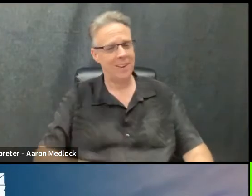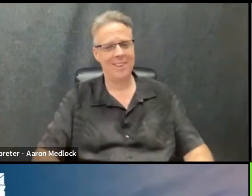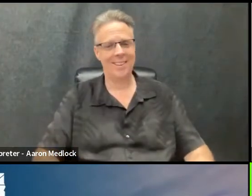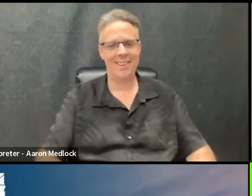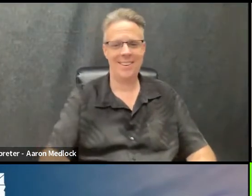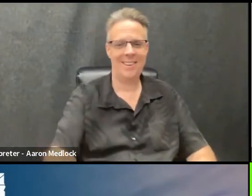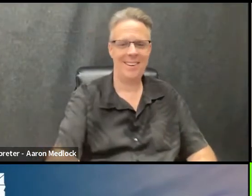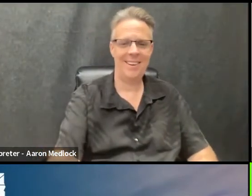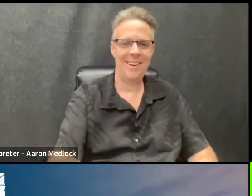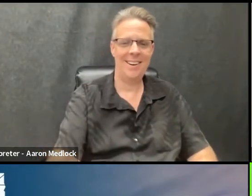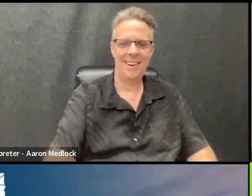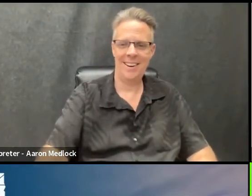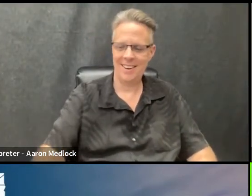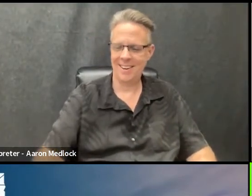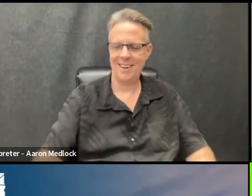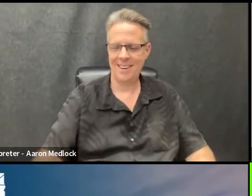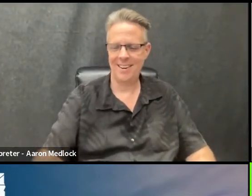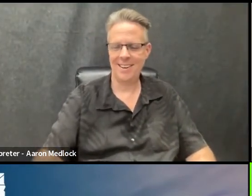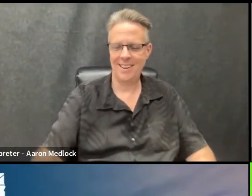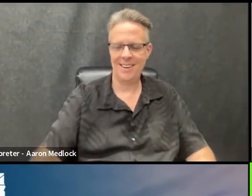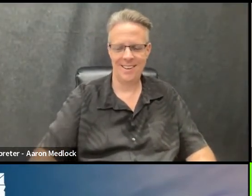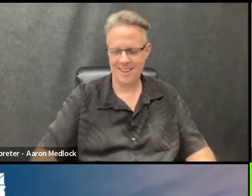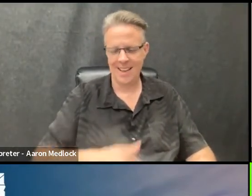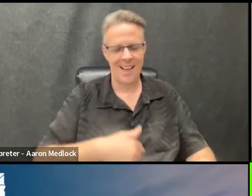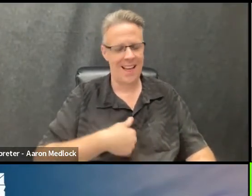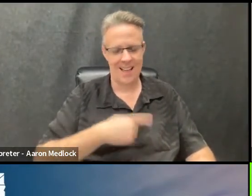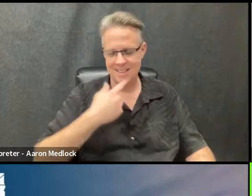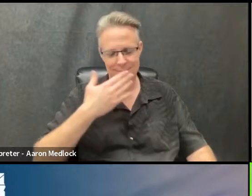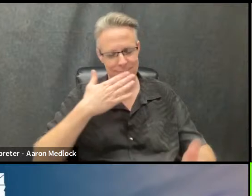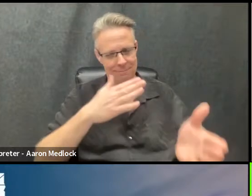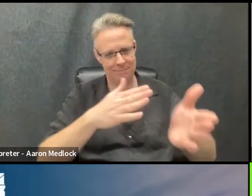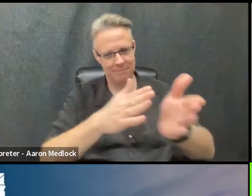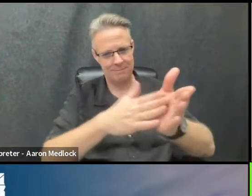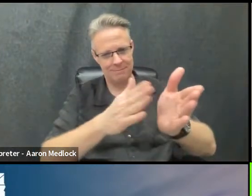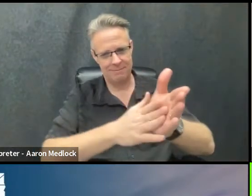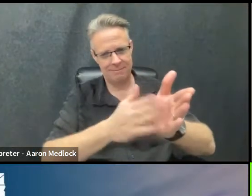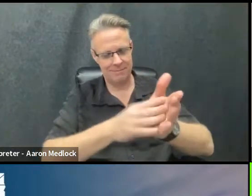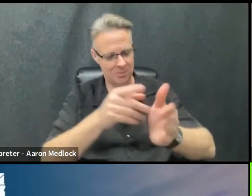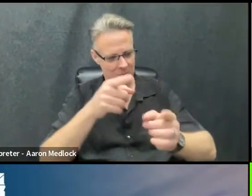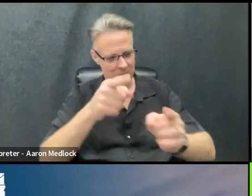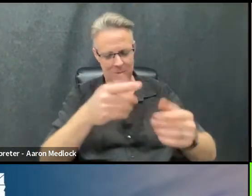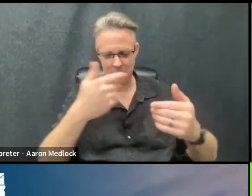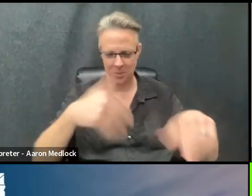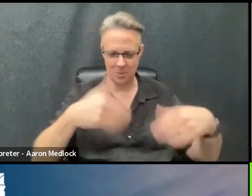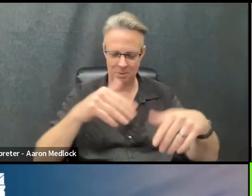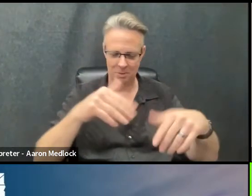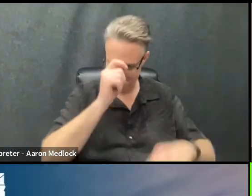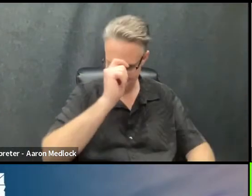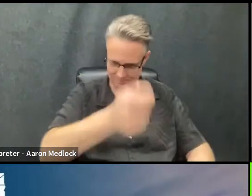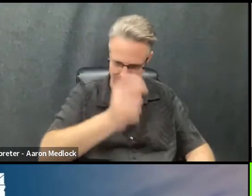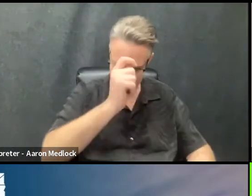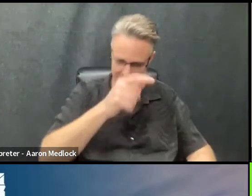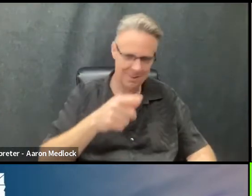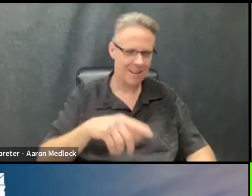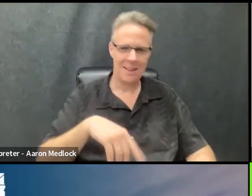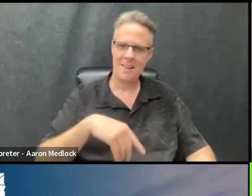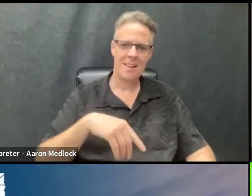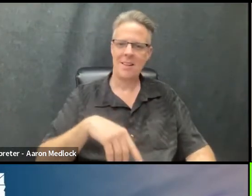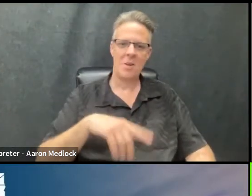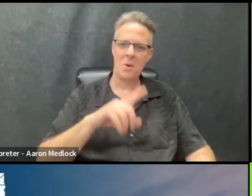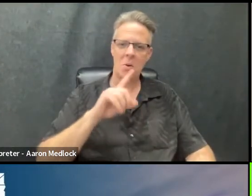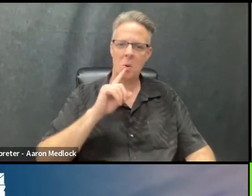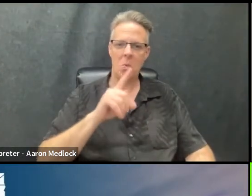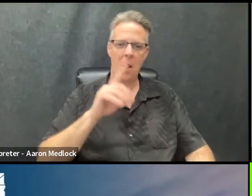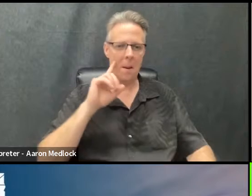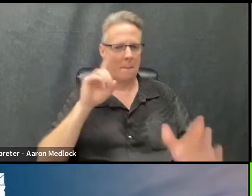I say that with all compliments to you, but your pictures, they say a picture is